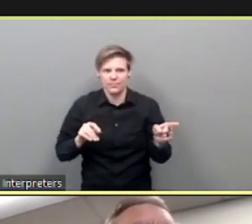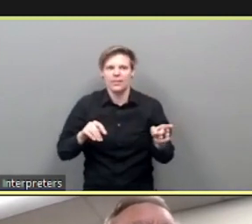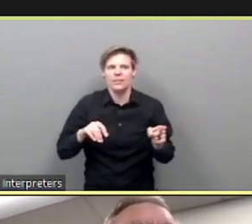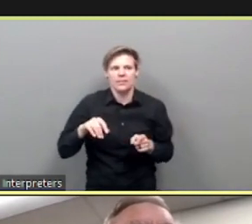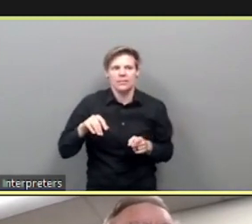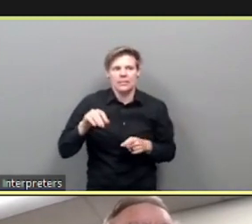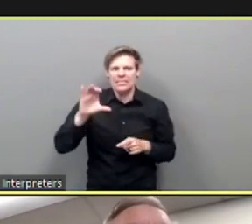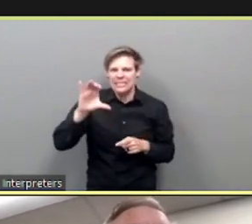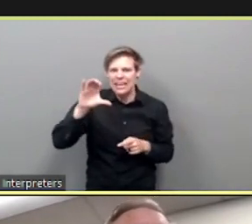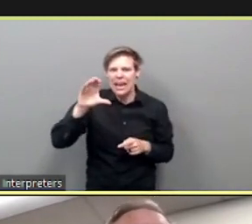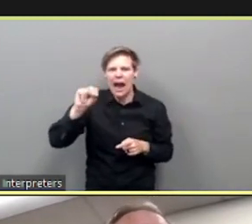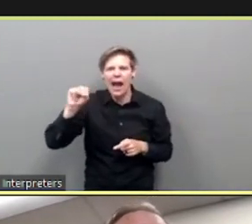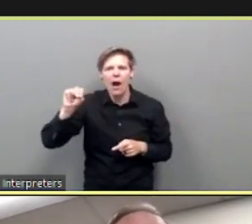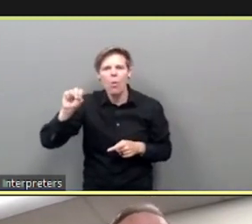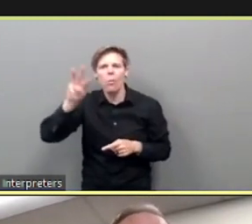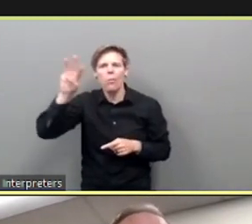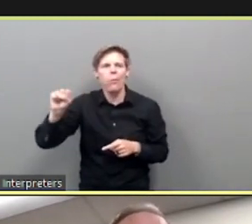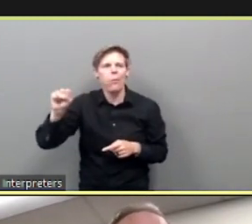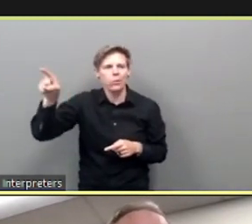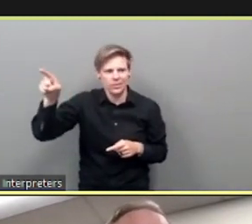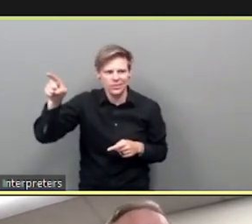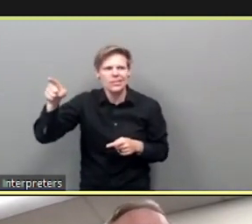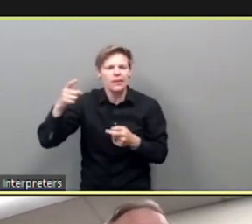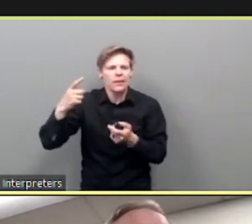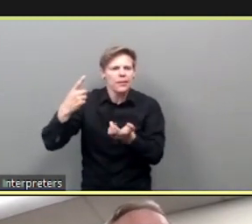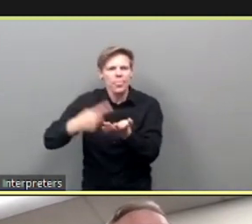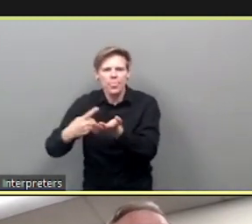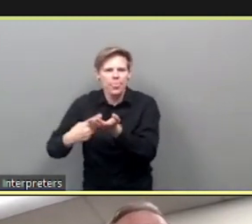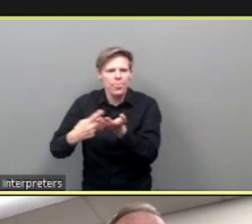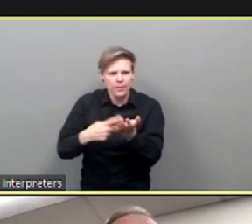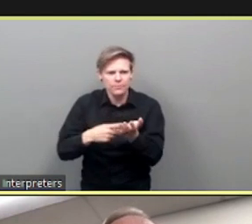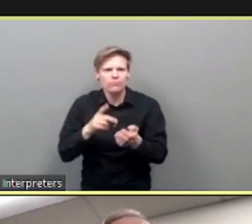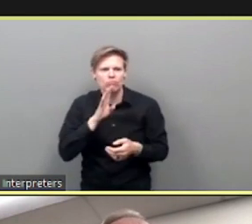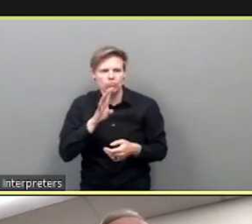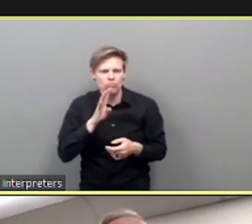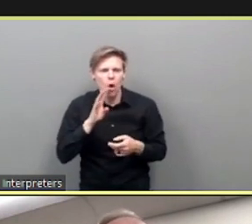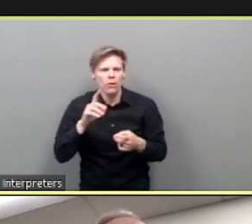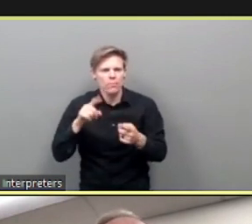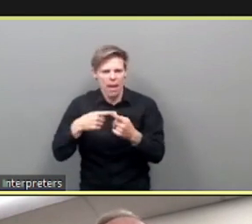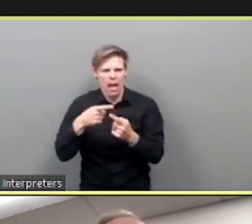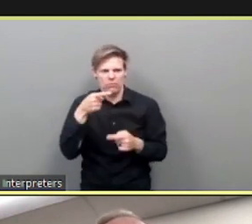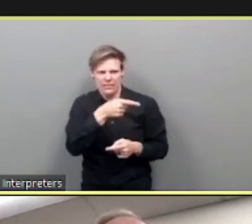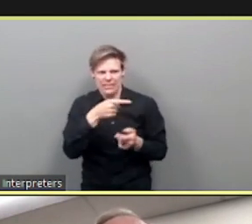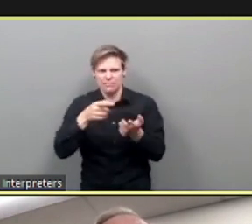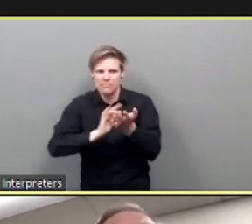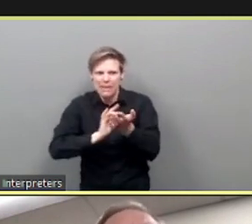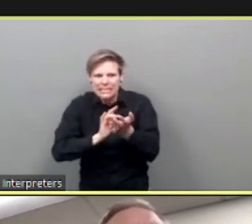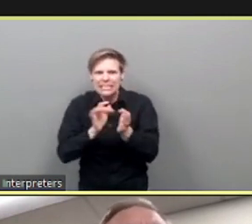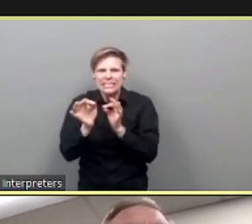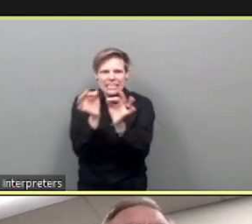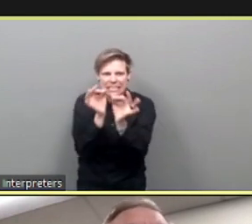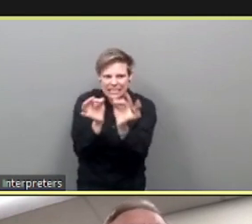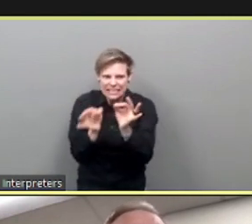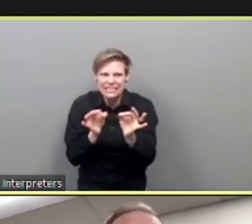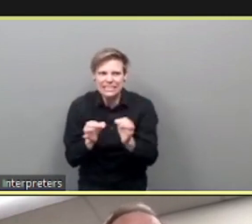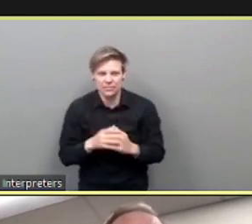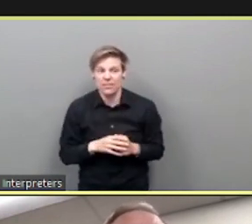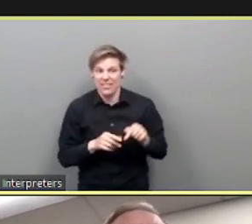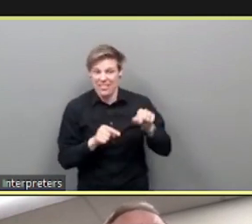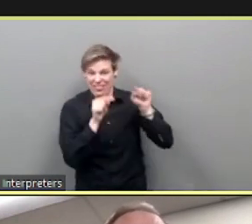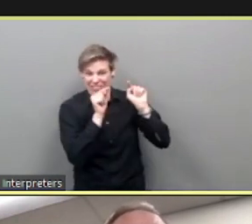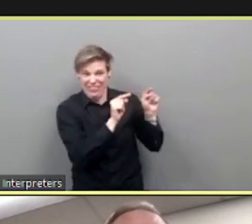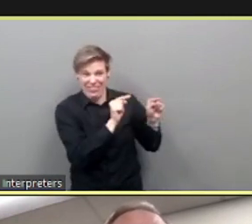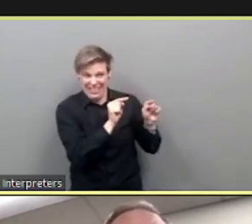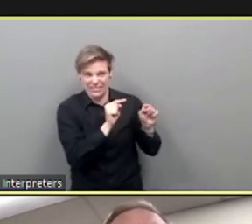and the New York Times tracked us down over the weekend. But this is the Poison